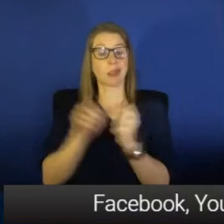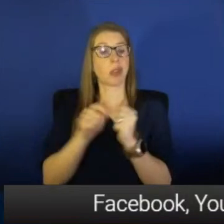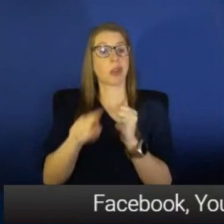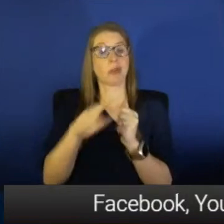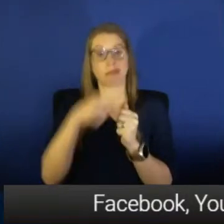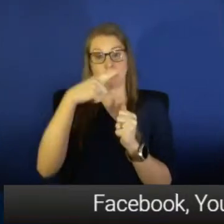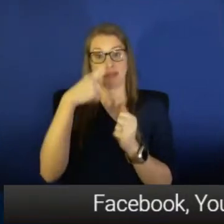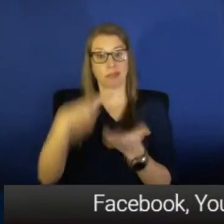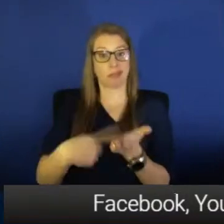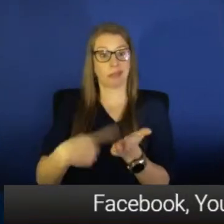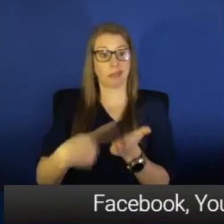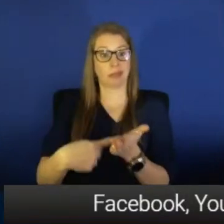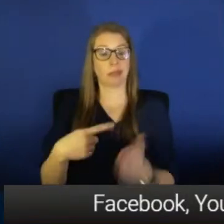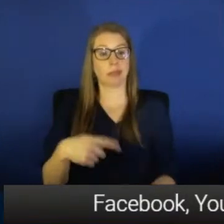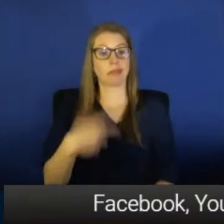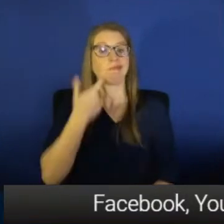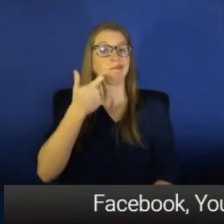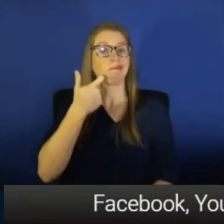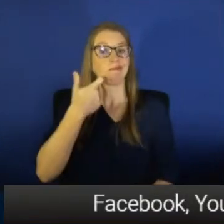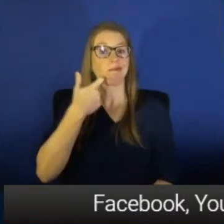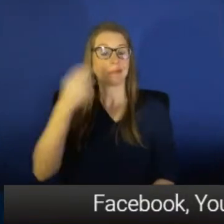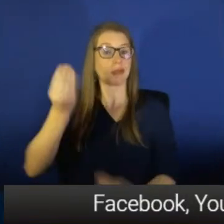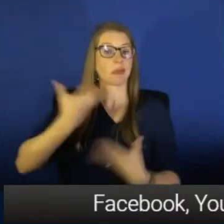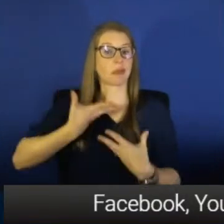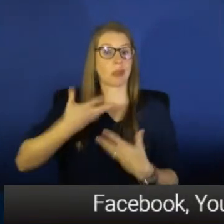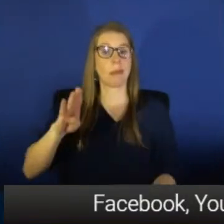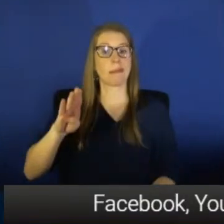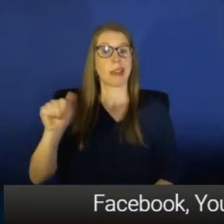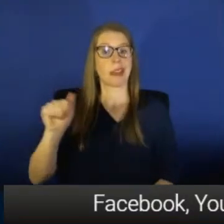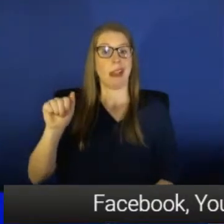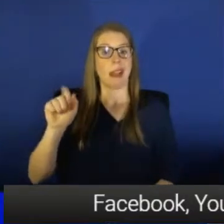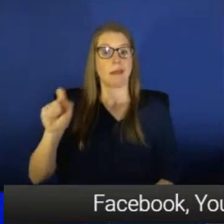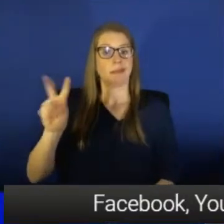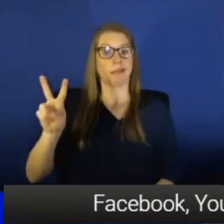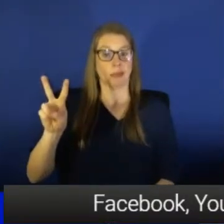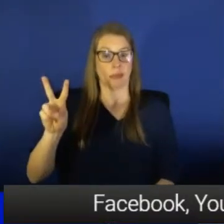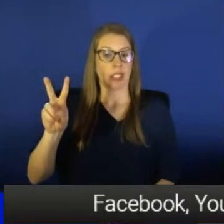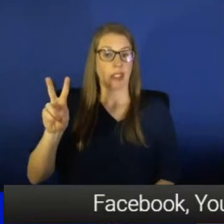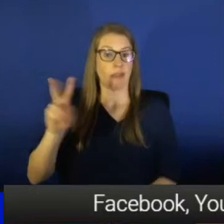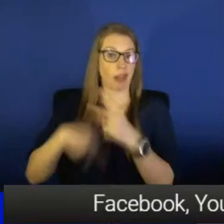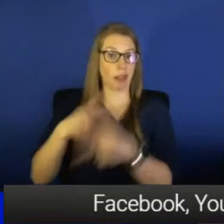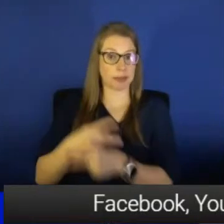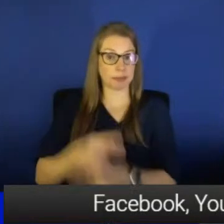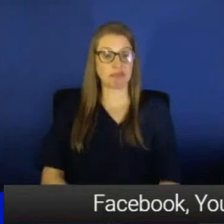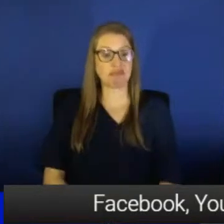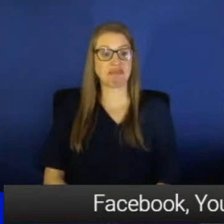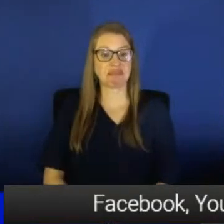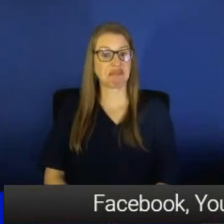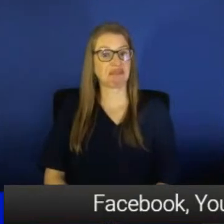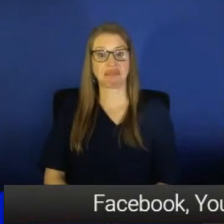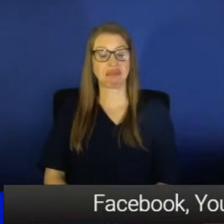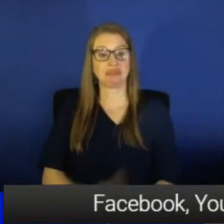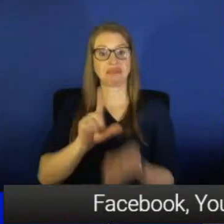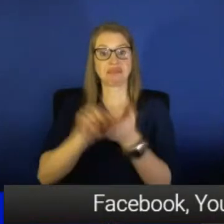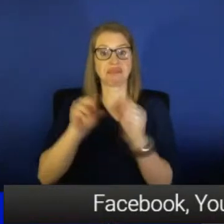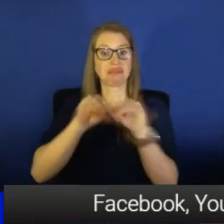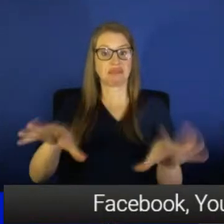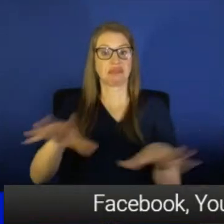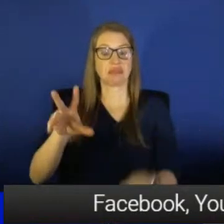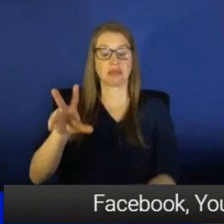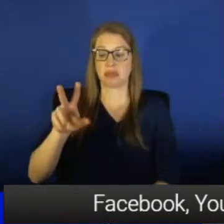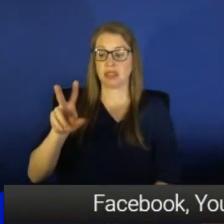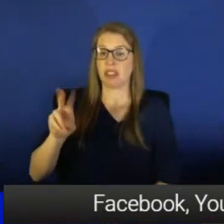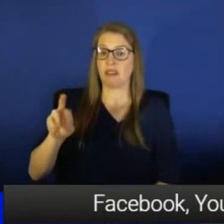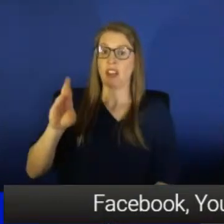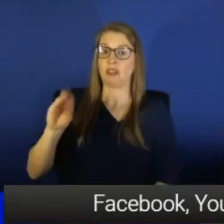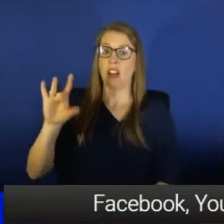what is the latest information on the BA2 variant? Yeah, there really hasn't been much out about the virology of BA2, meaning exactly what